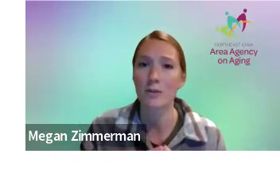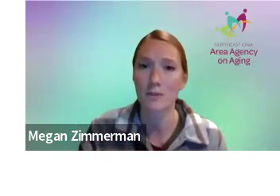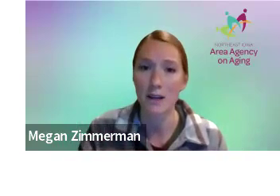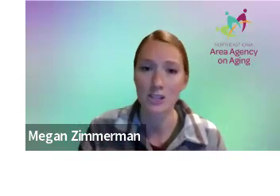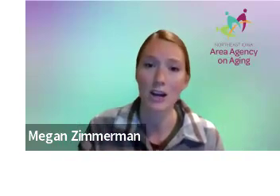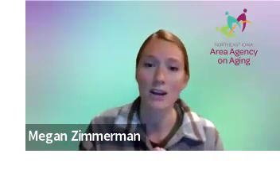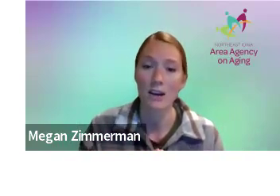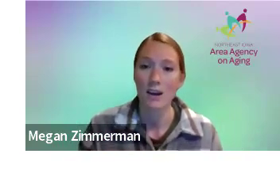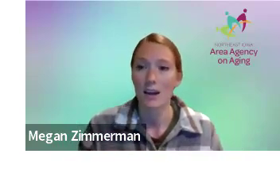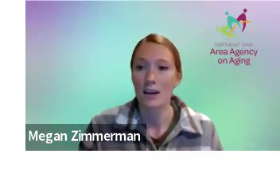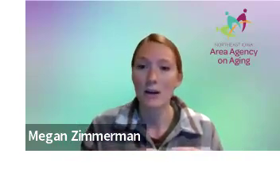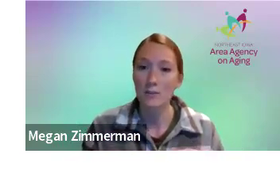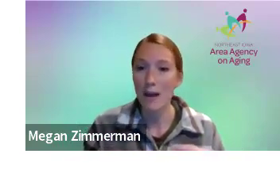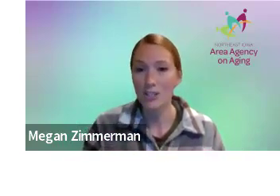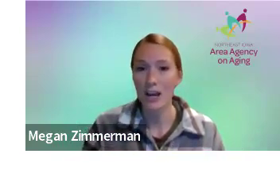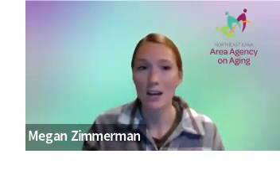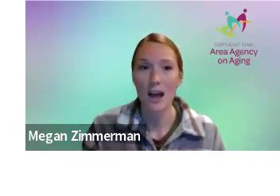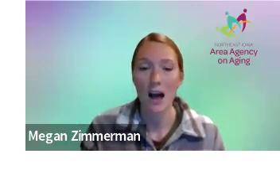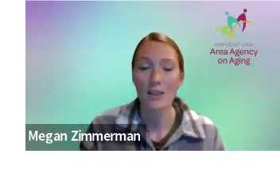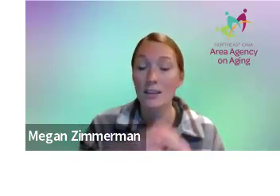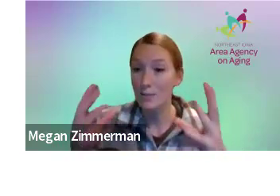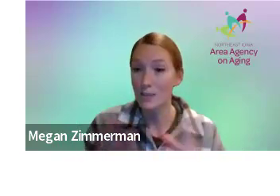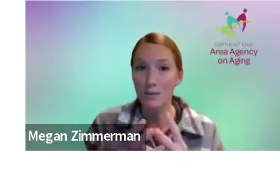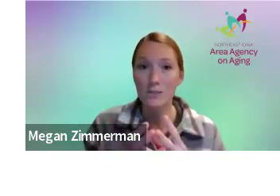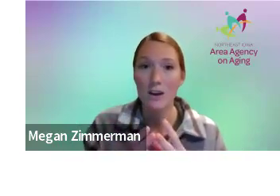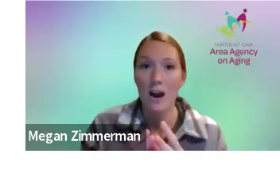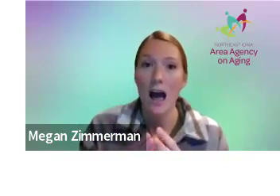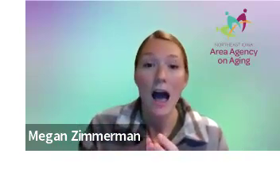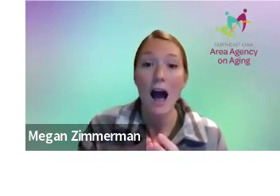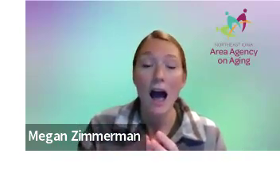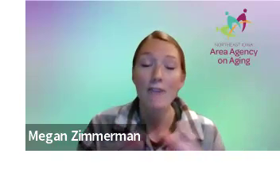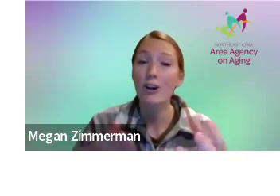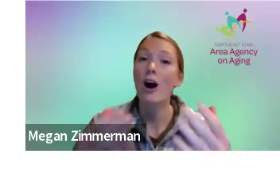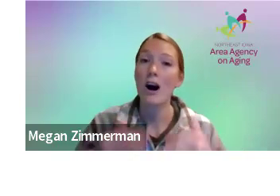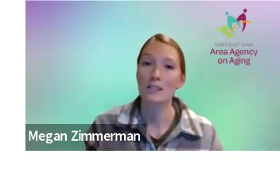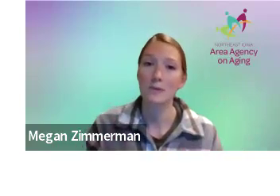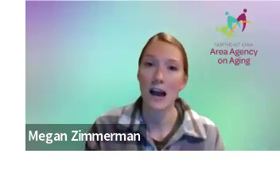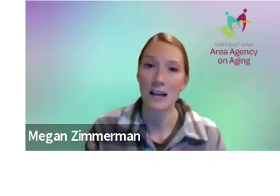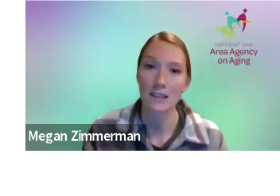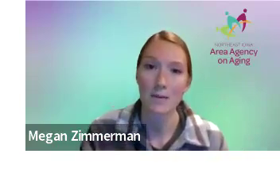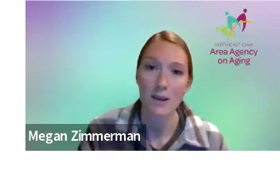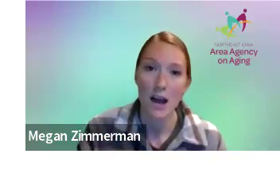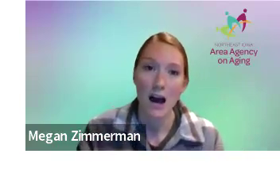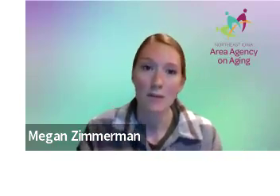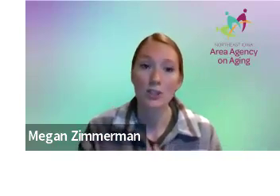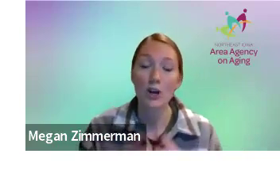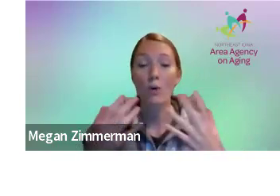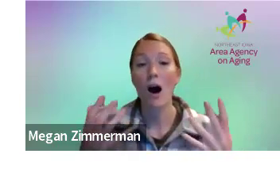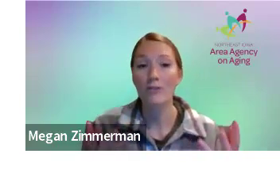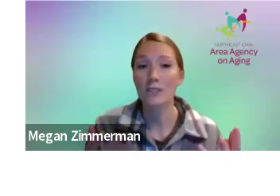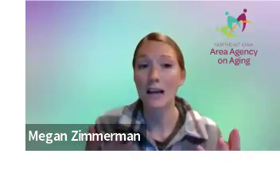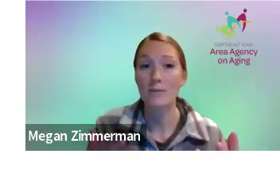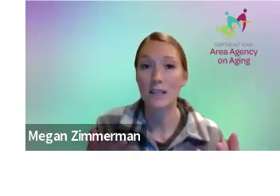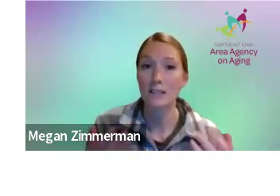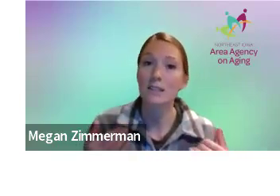this term of dementia. Now, dementia, the symptoms have a cause behind them.